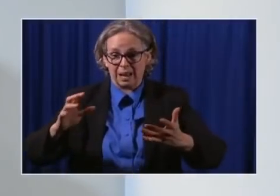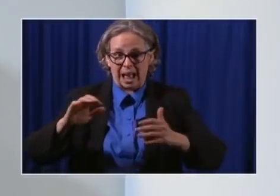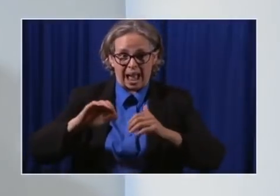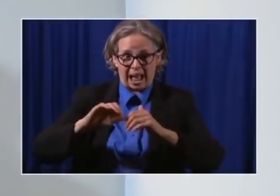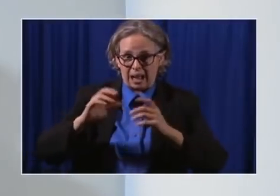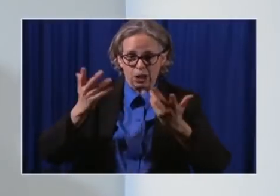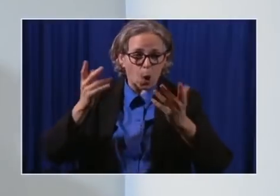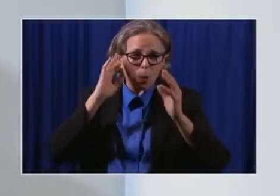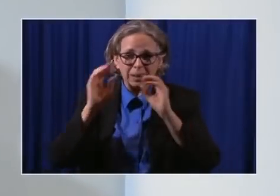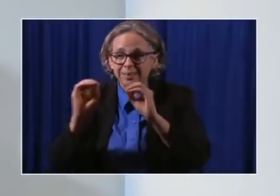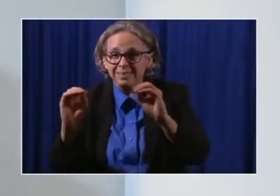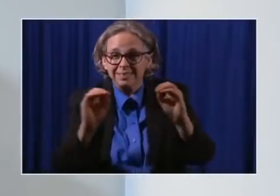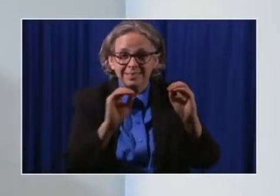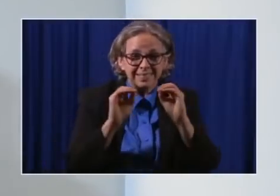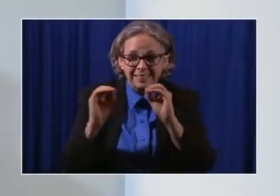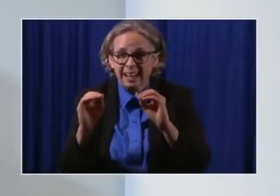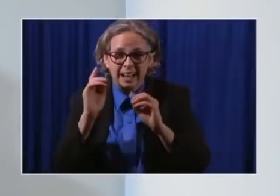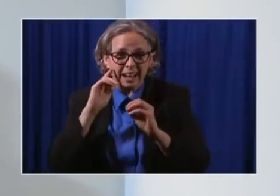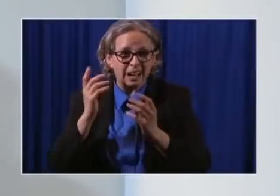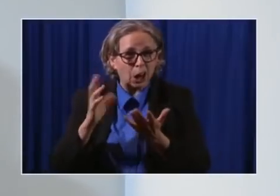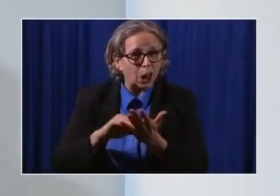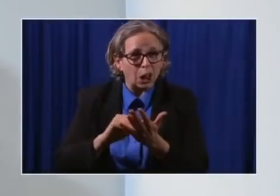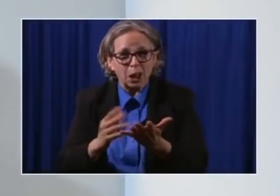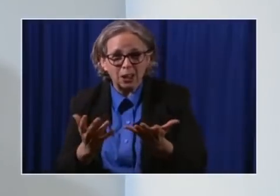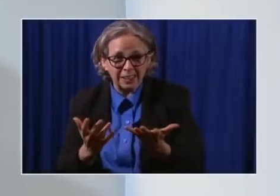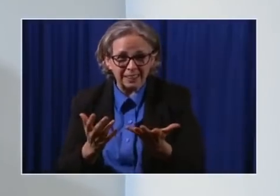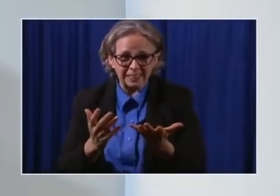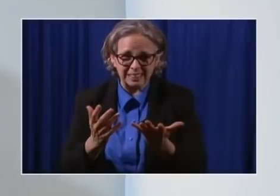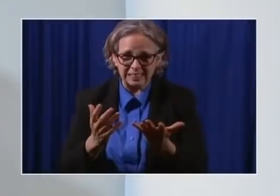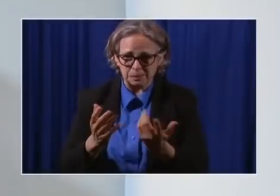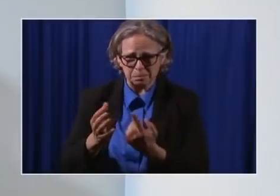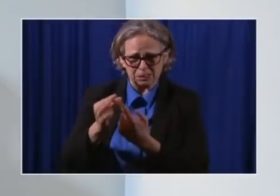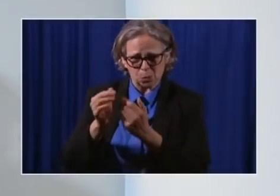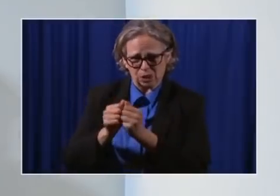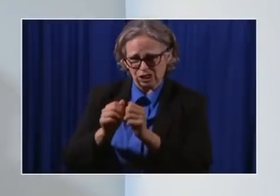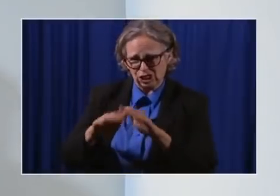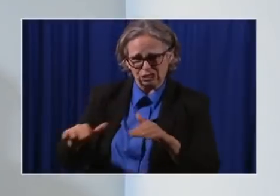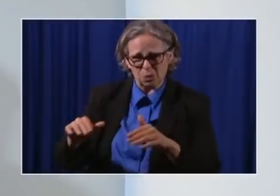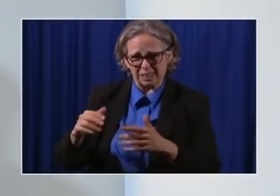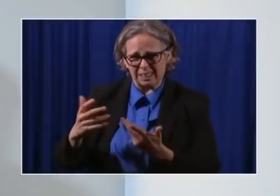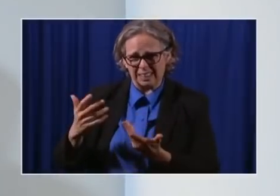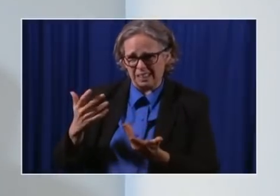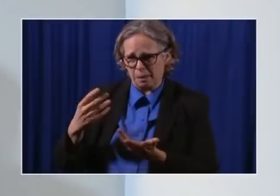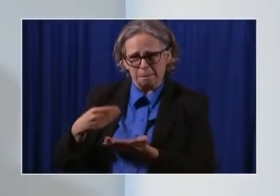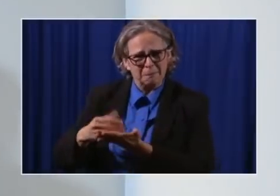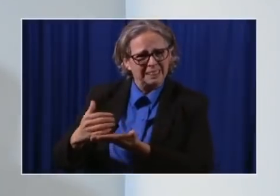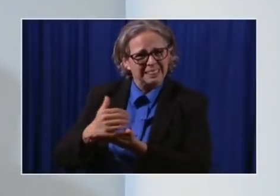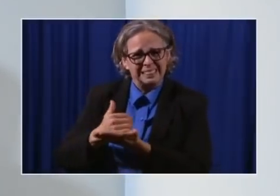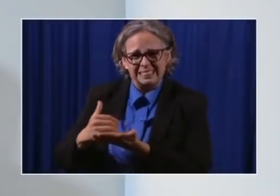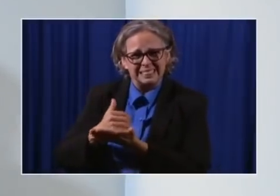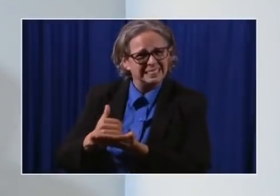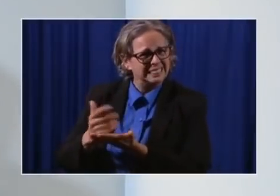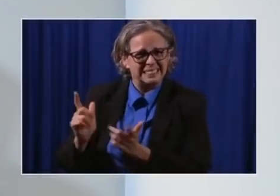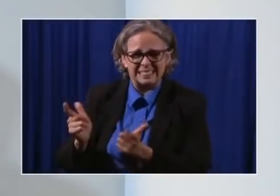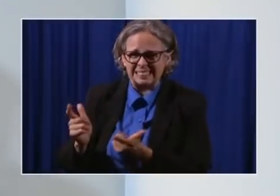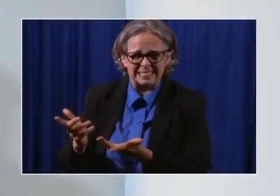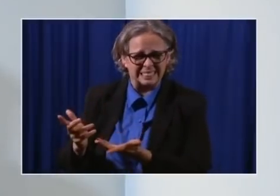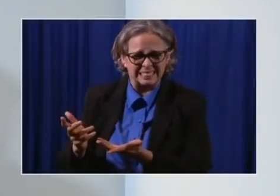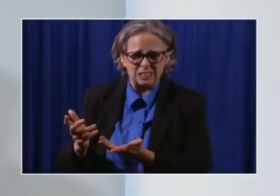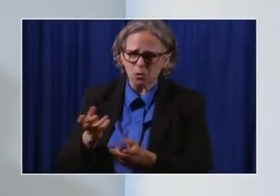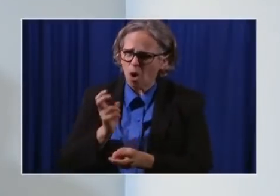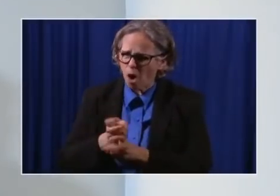particularly children who come from low-income backgrounds and families, is extremely difficult.